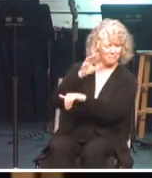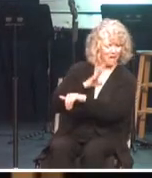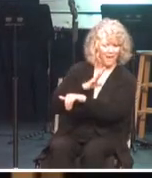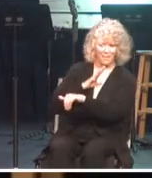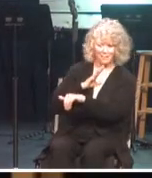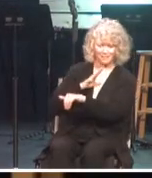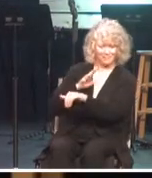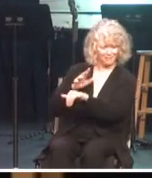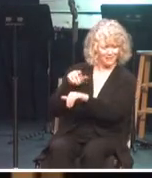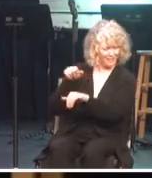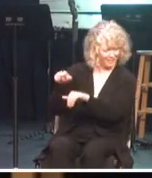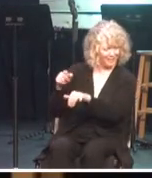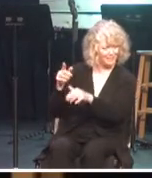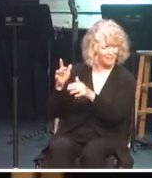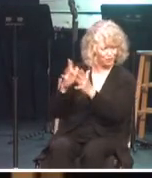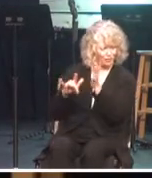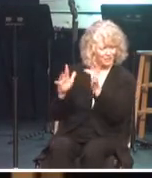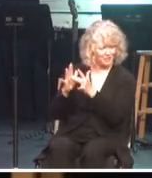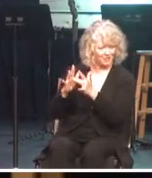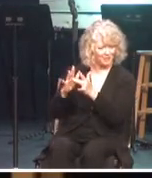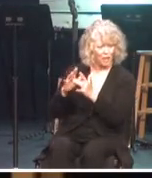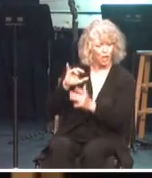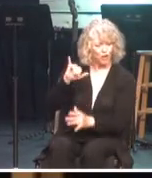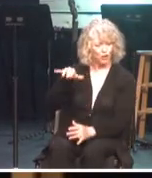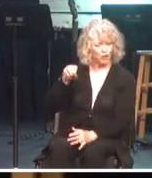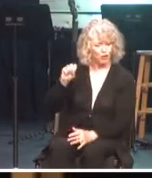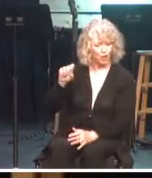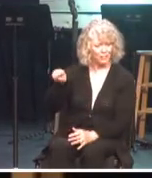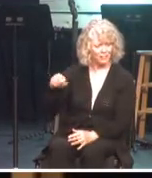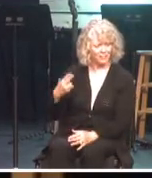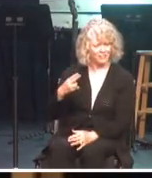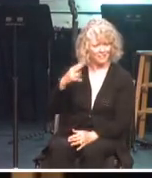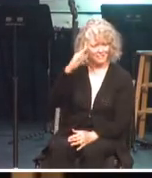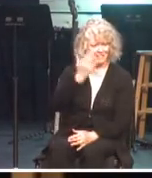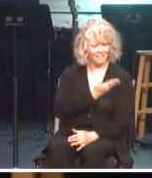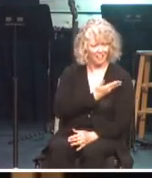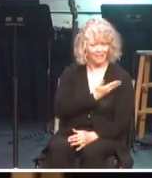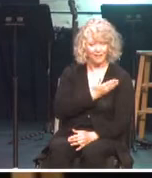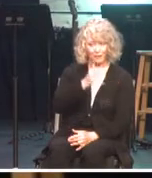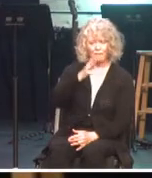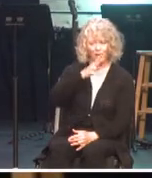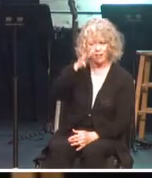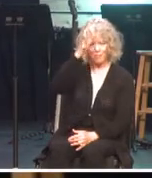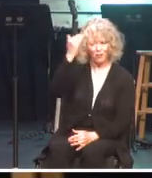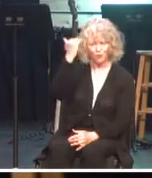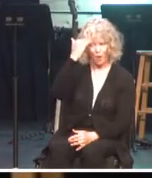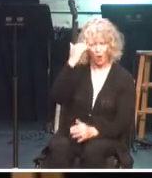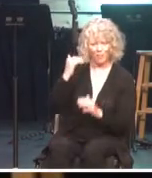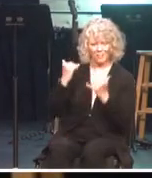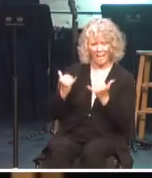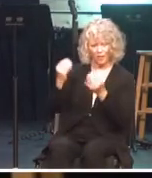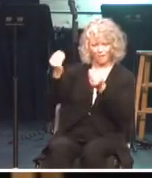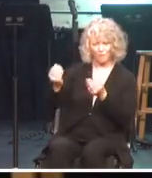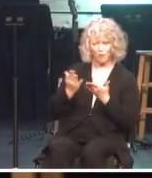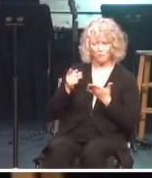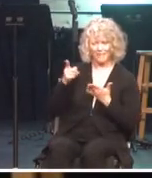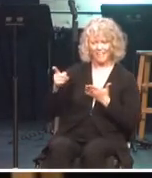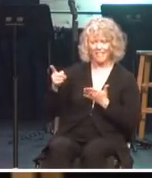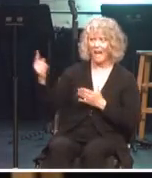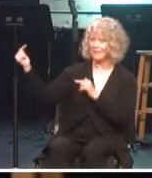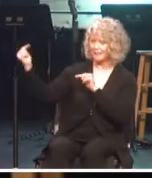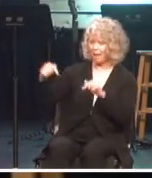the son of Joseph, whose father and mother we know? How does he now say, I have come down out of